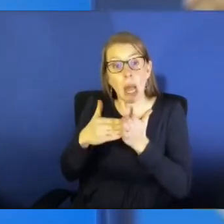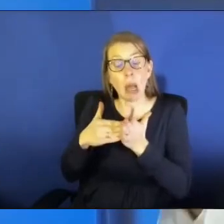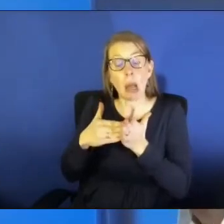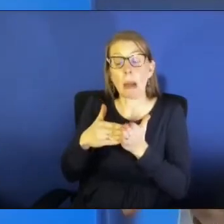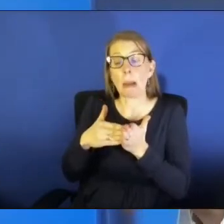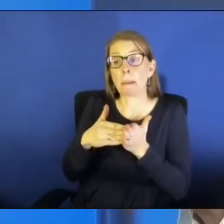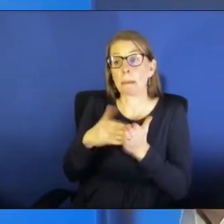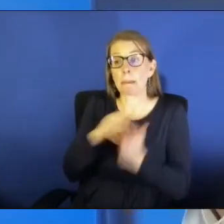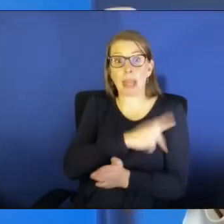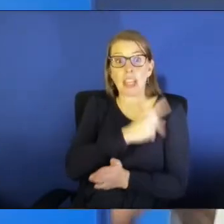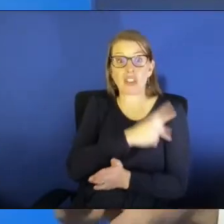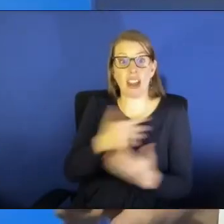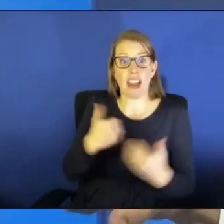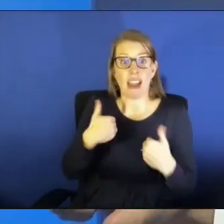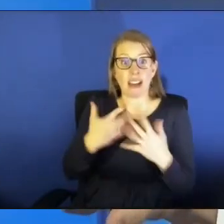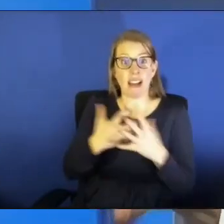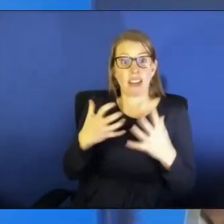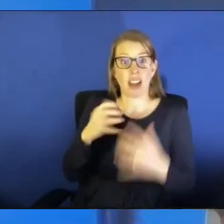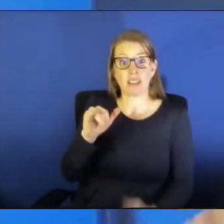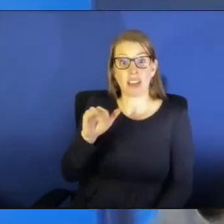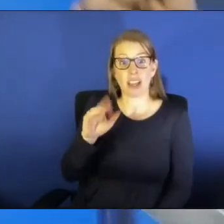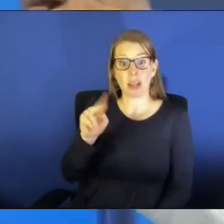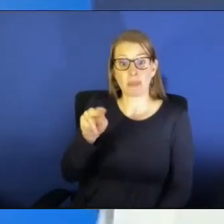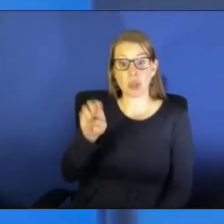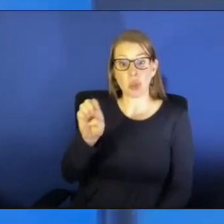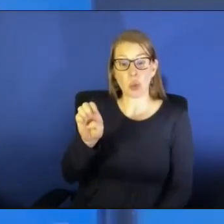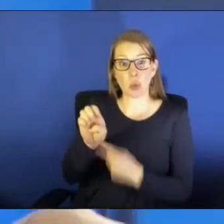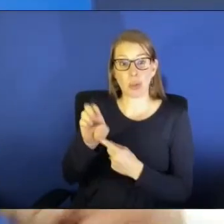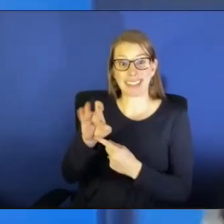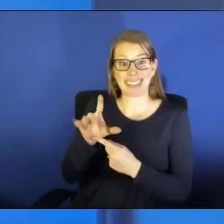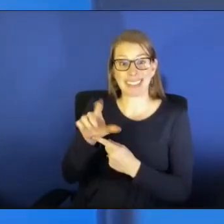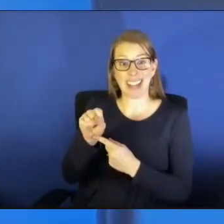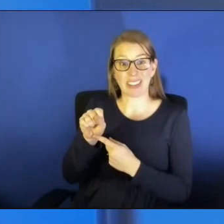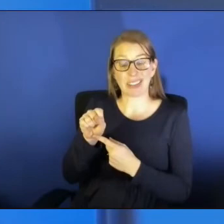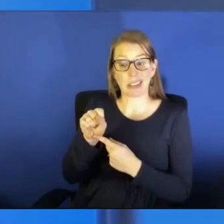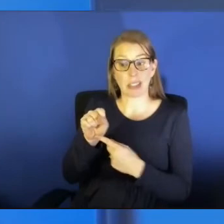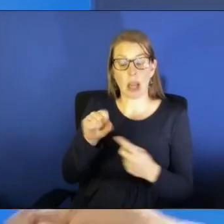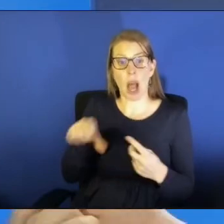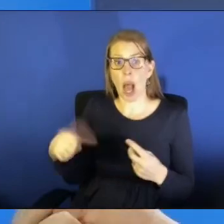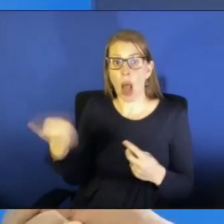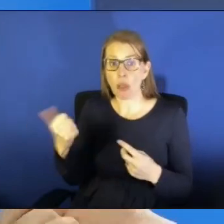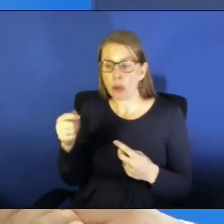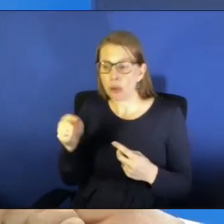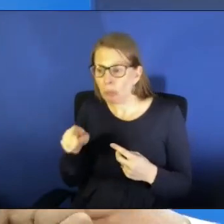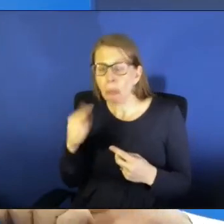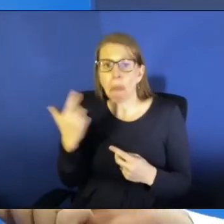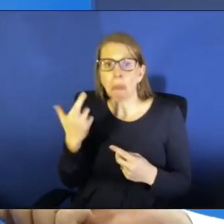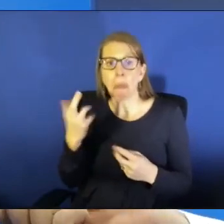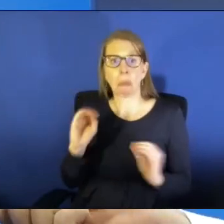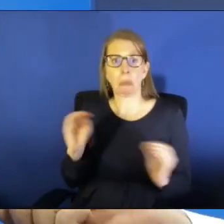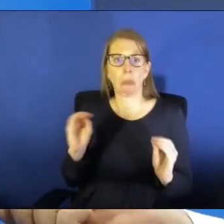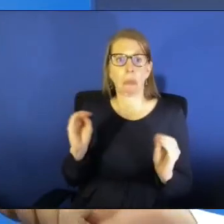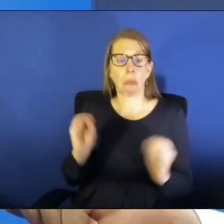of immune cells in the specimen and others didn't. They made the clinical